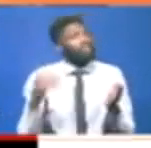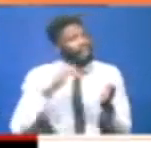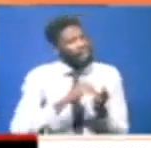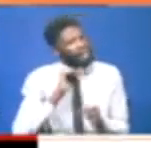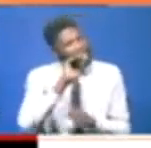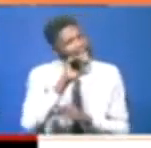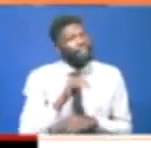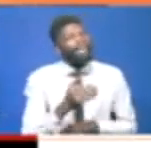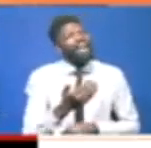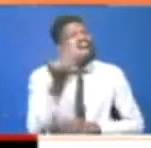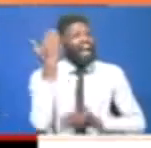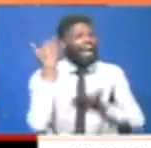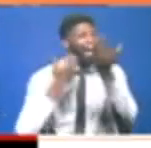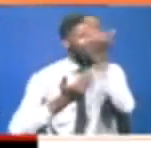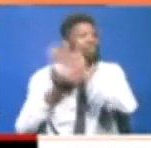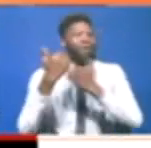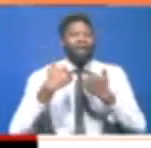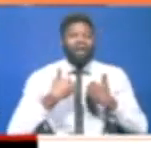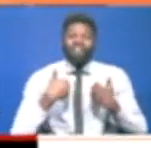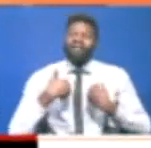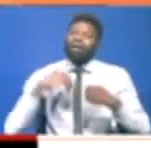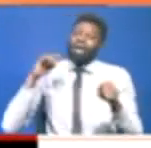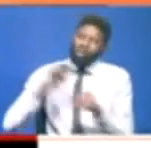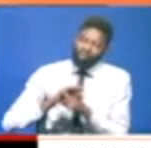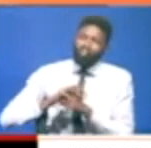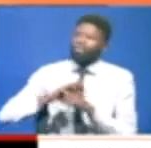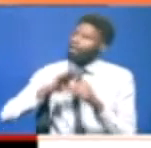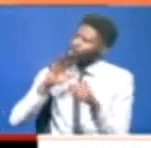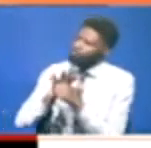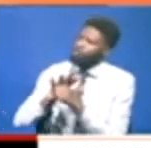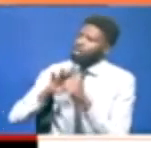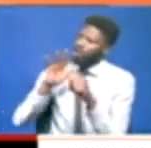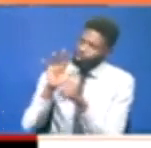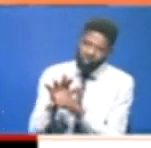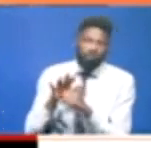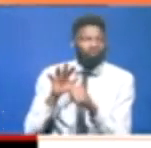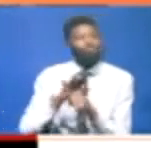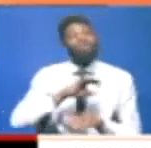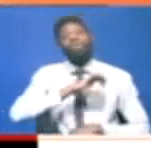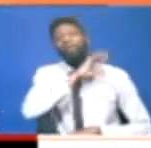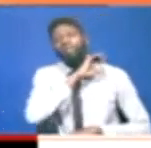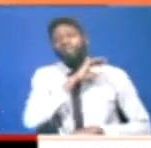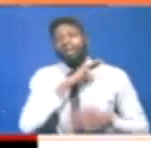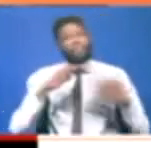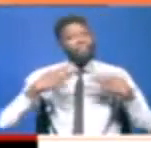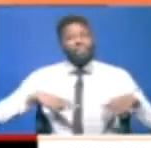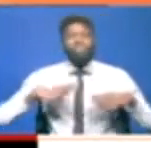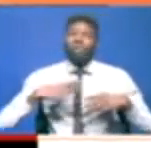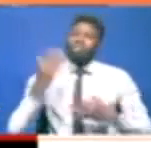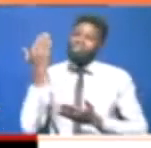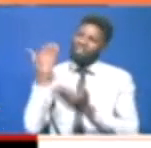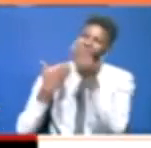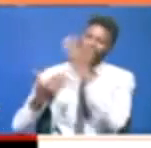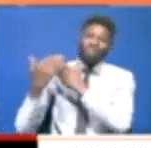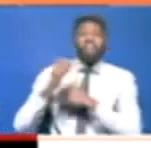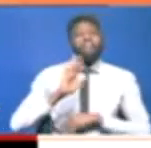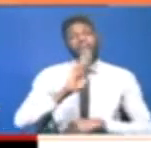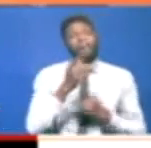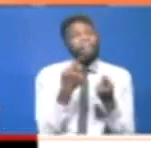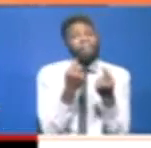used to be a lot of hue and cry that people never used to get their savings from